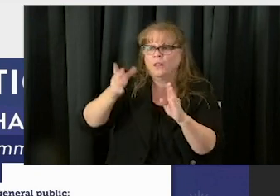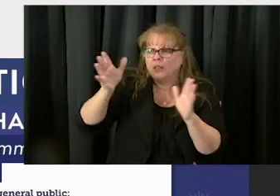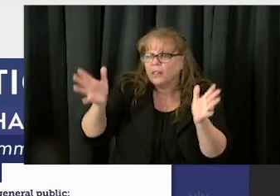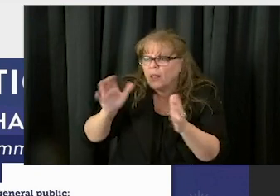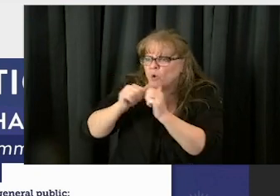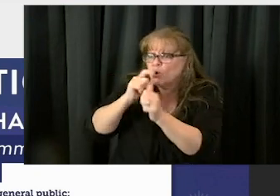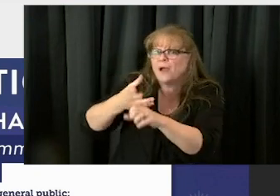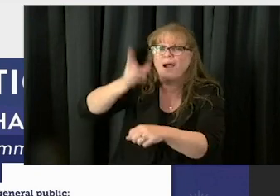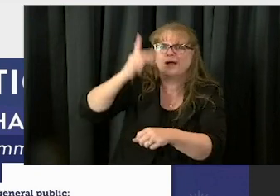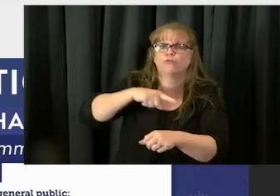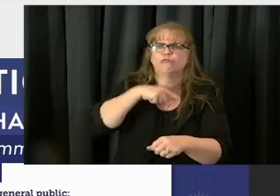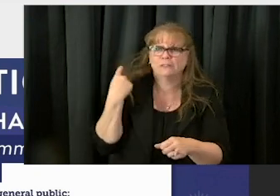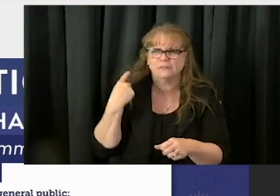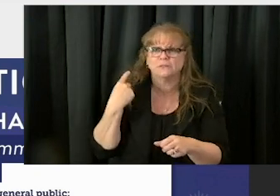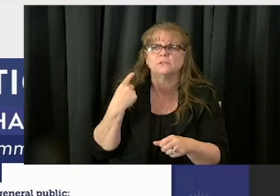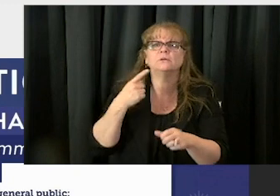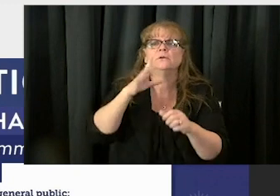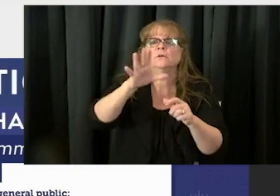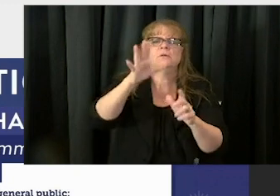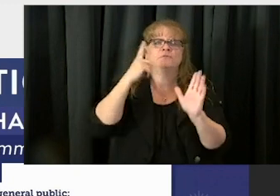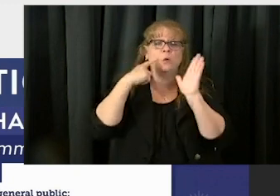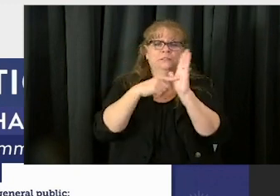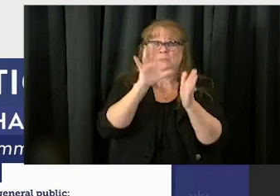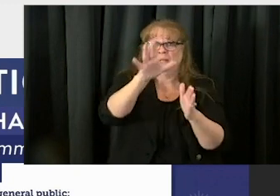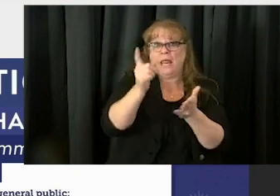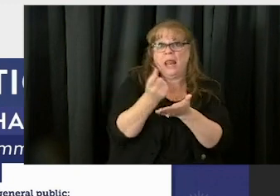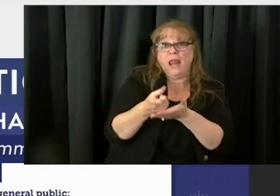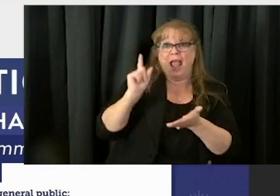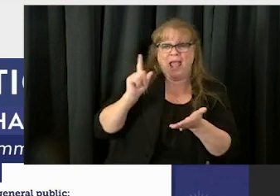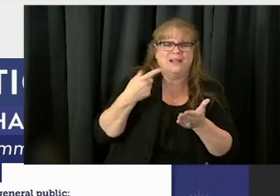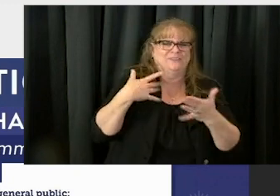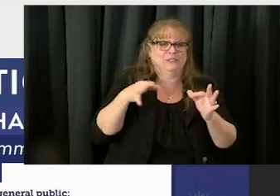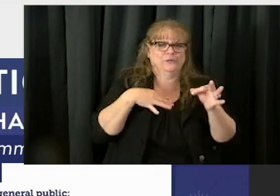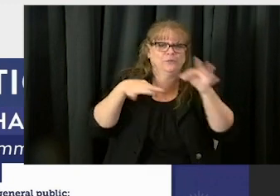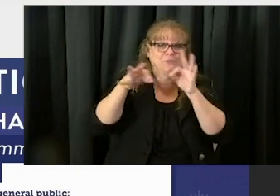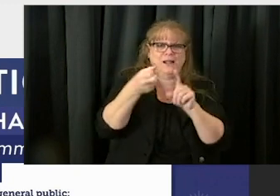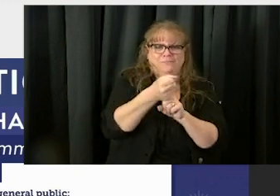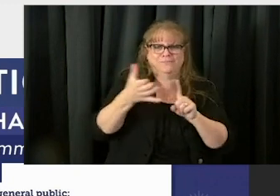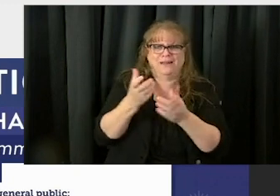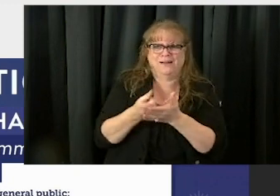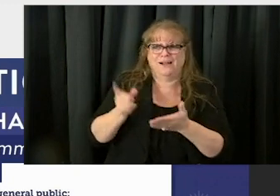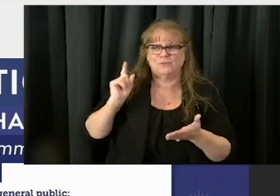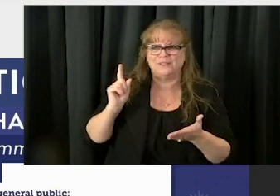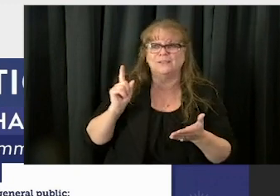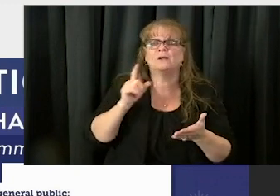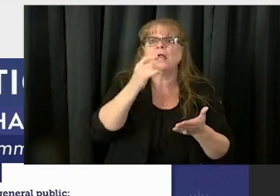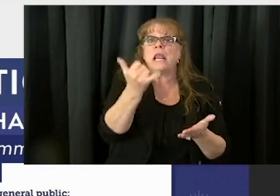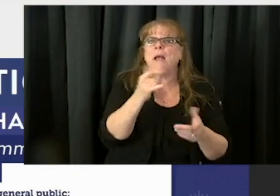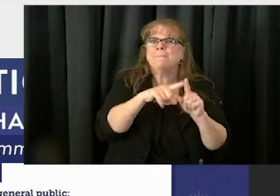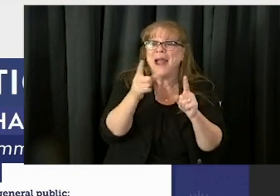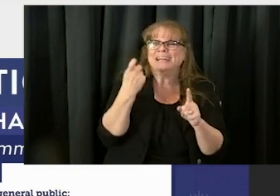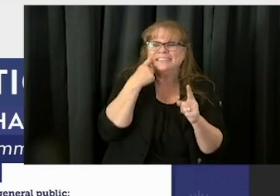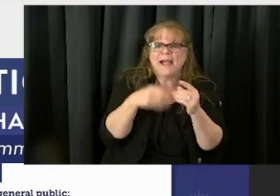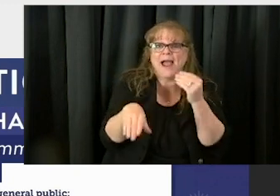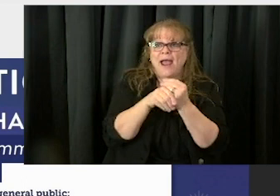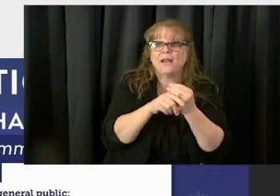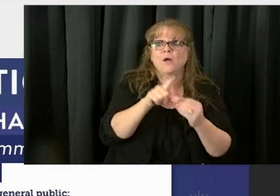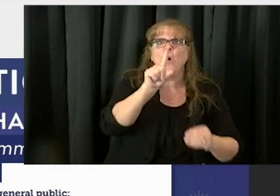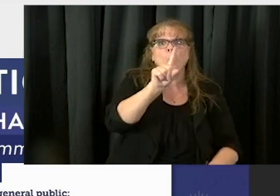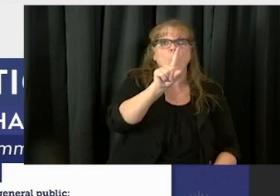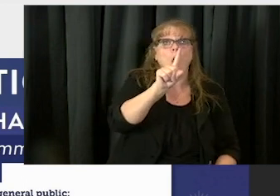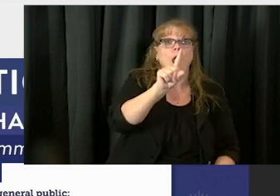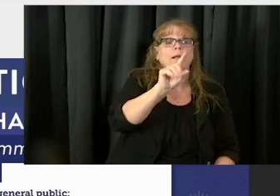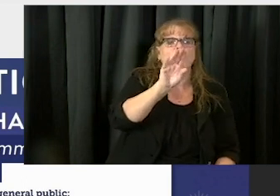to phase 1B and to phase 2. And as a state, we're currently completing phase 1A, and in many areas of our state, beginning